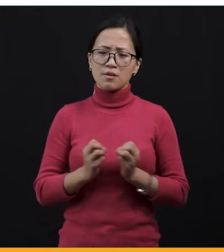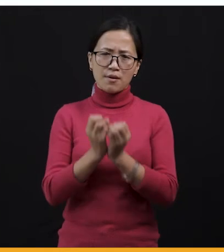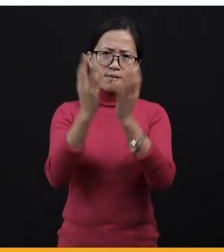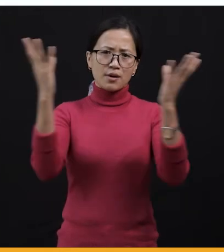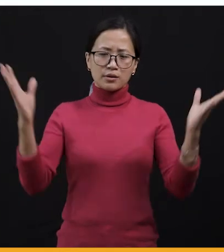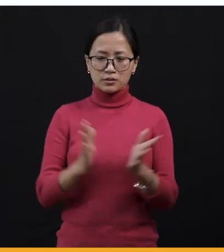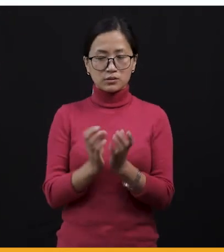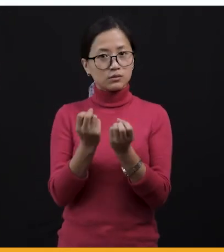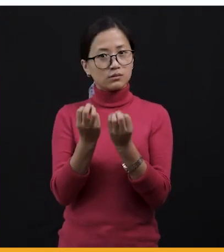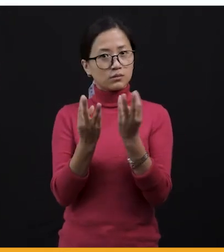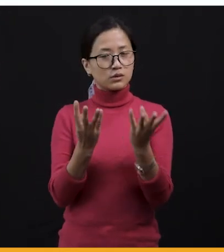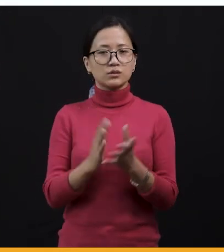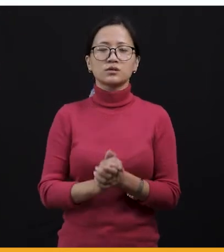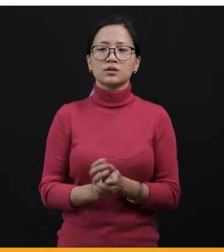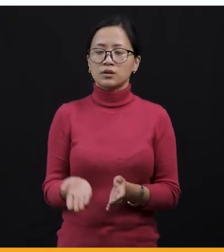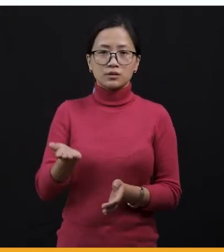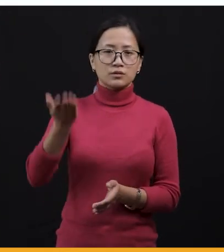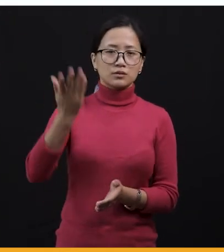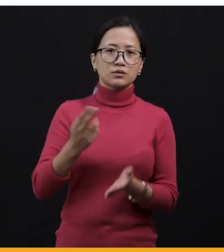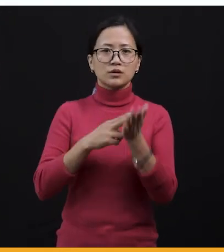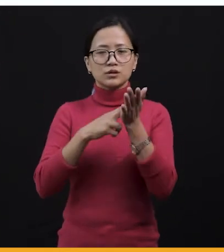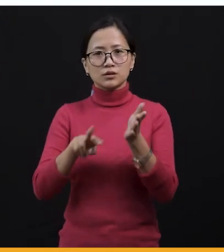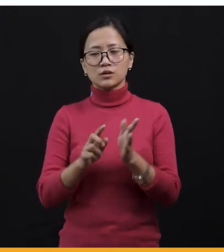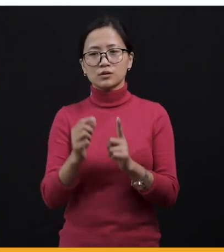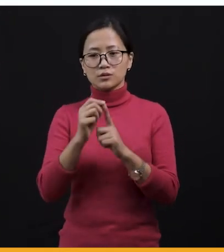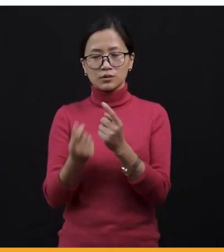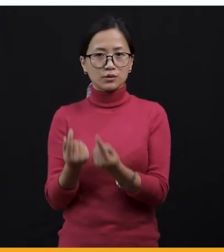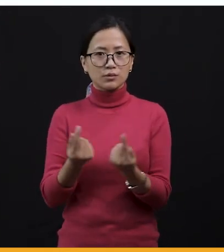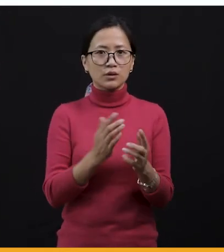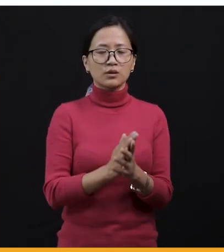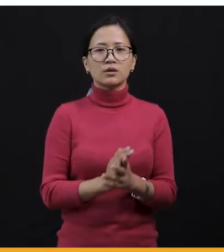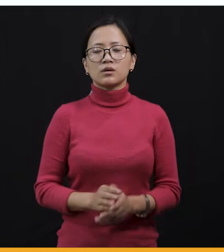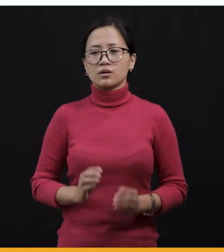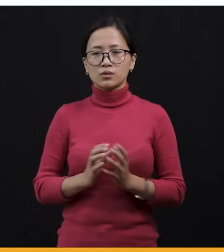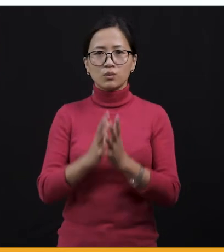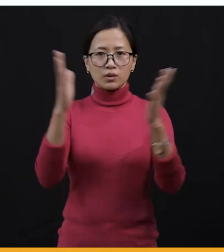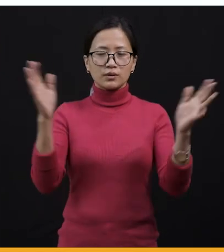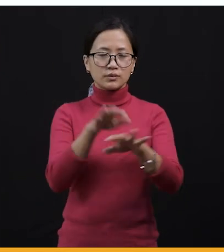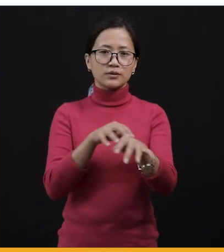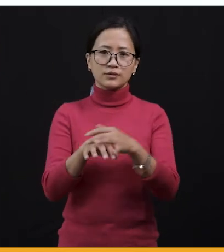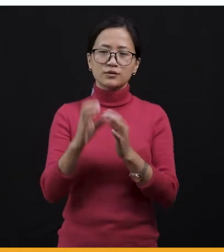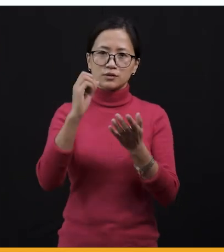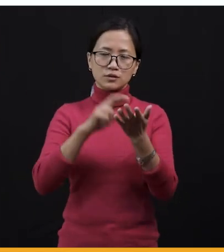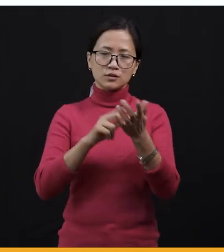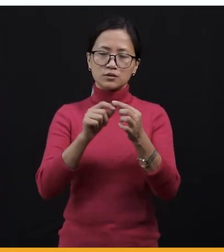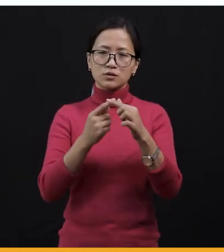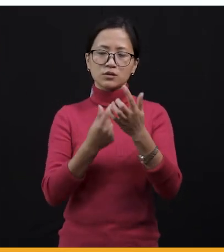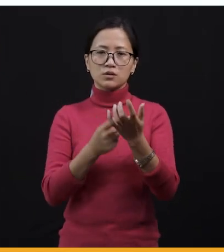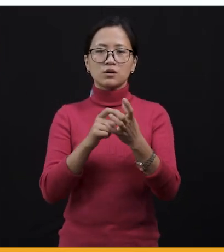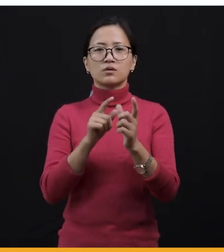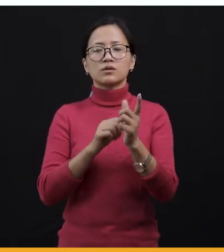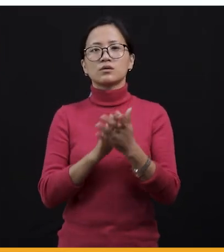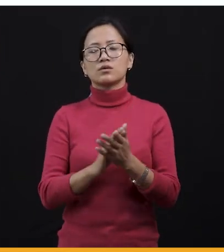many numbers increasing of these national parks, of these wildlife sanctuaries, and biosphere